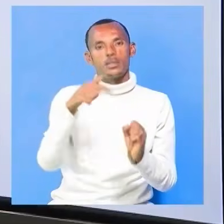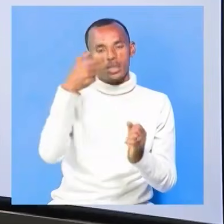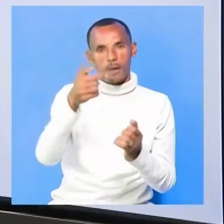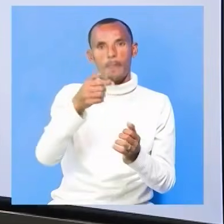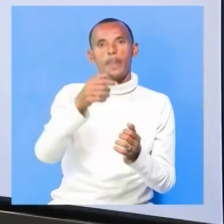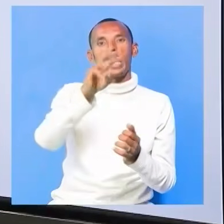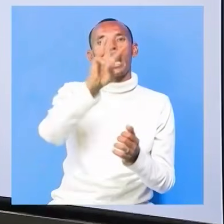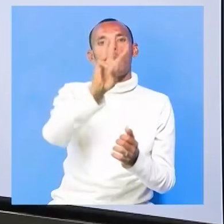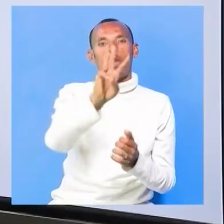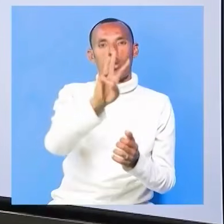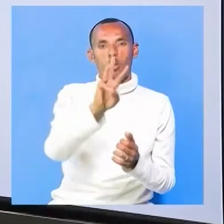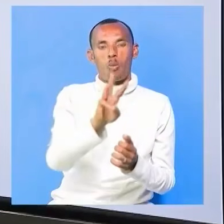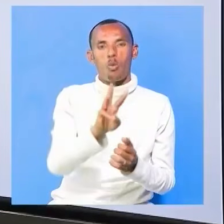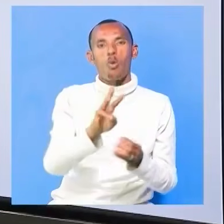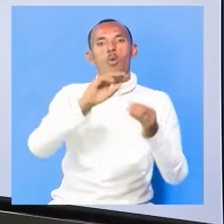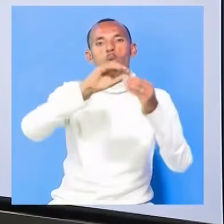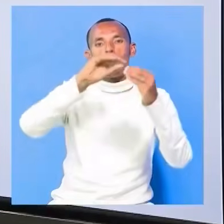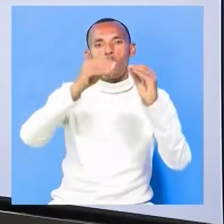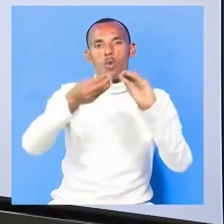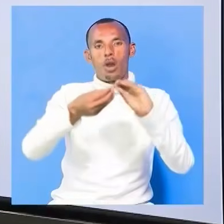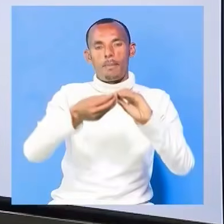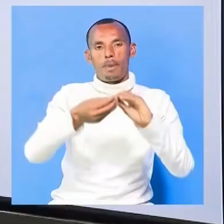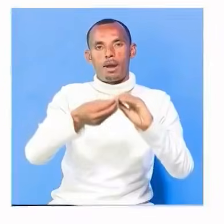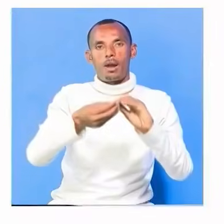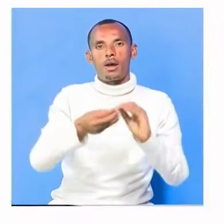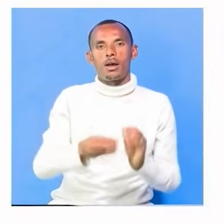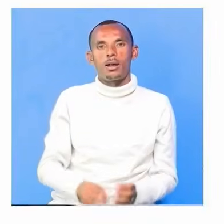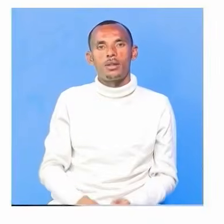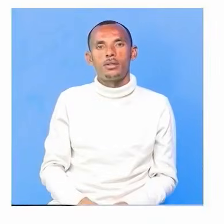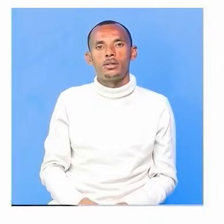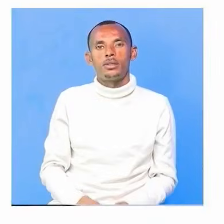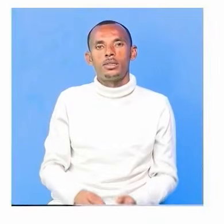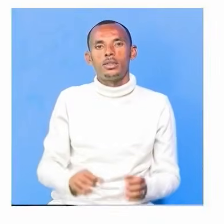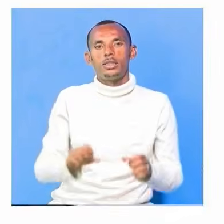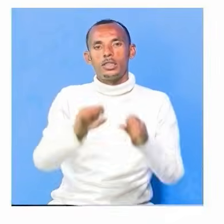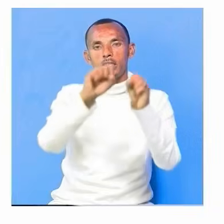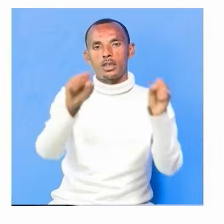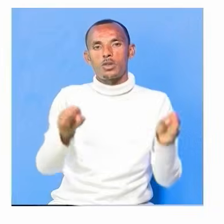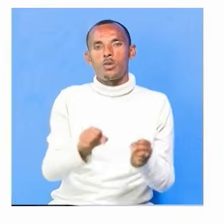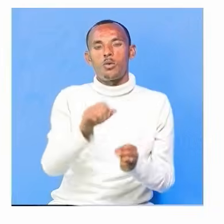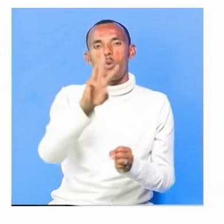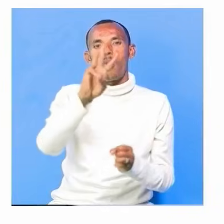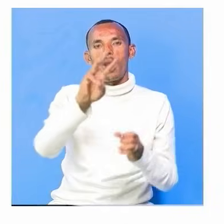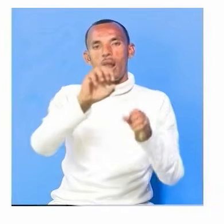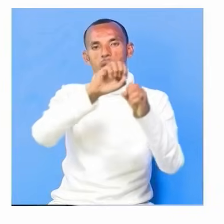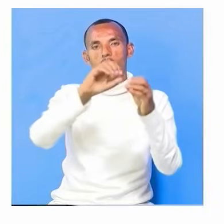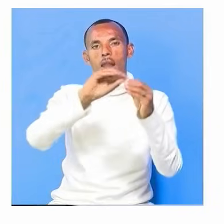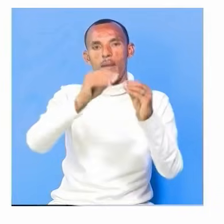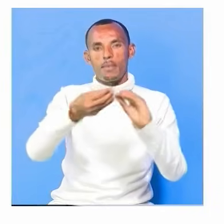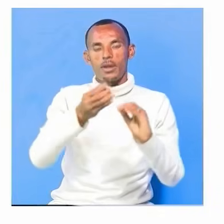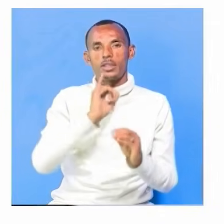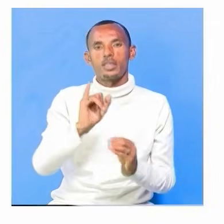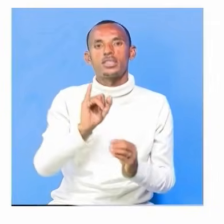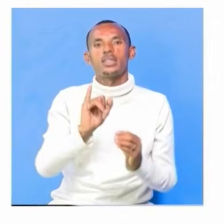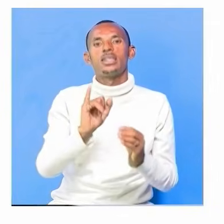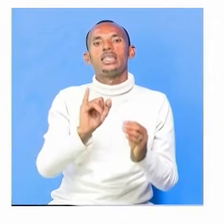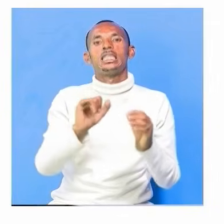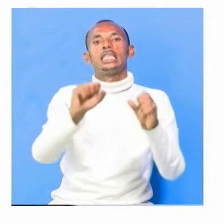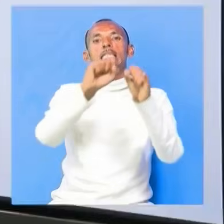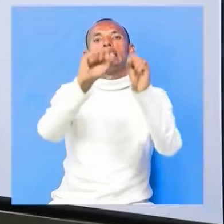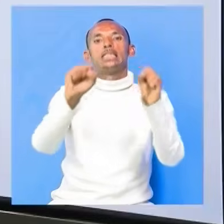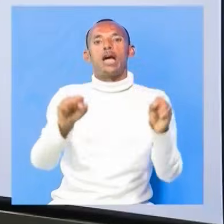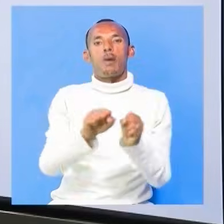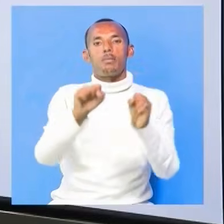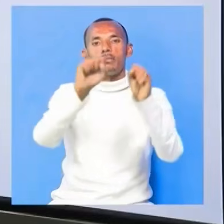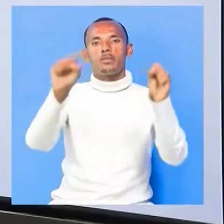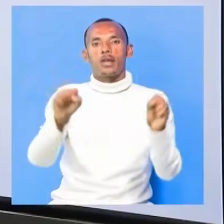that W, or the set of whole number, is the subset of integer,